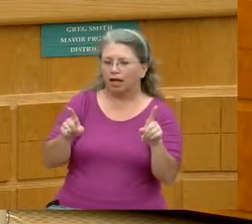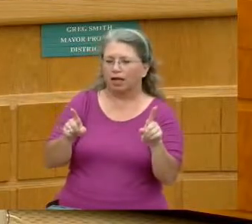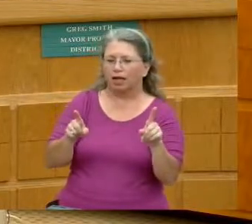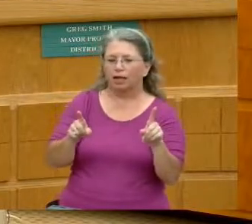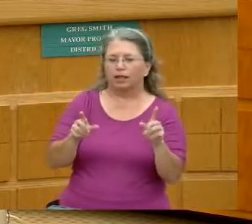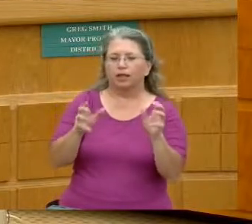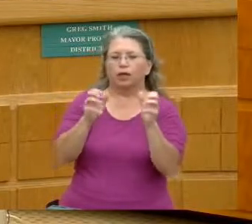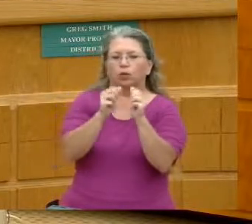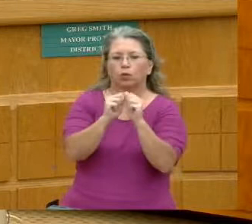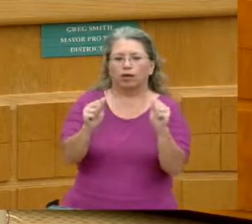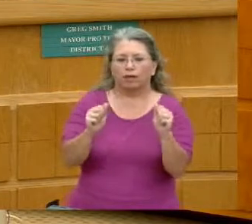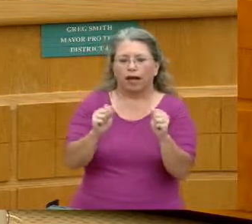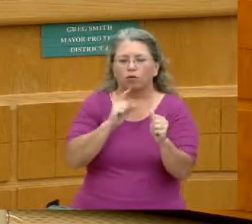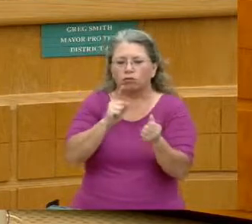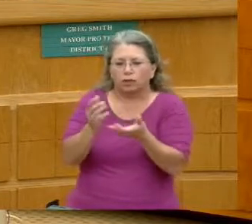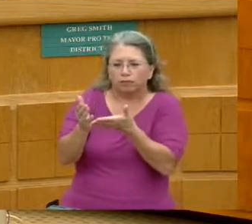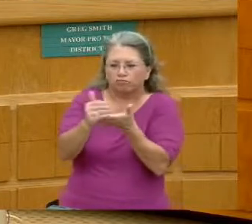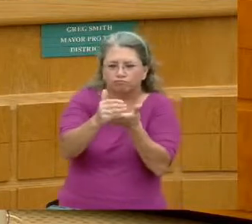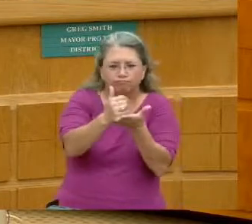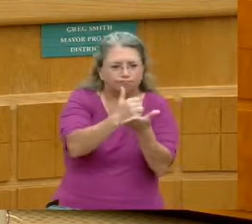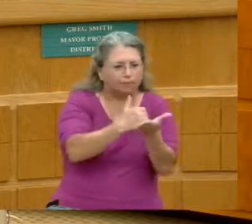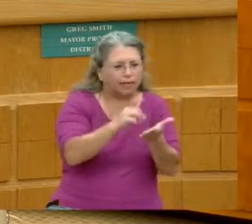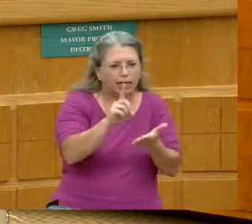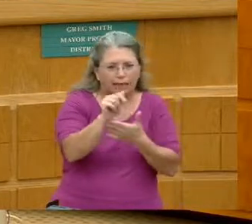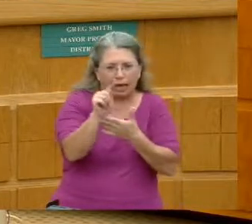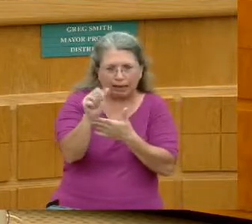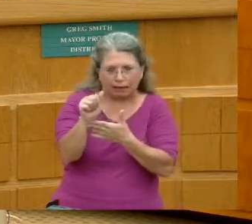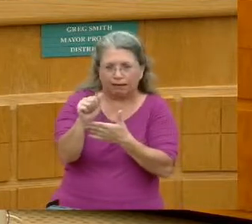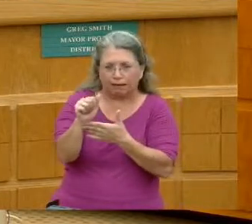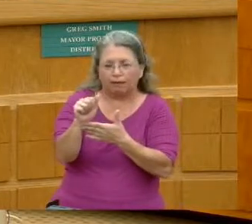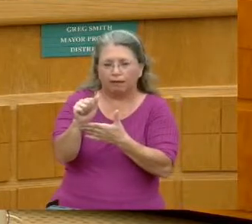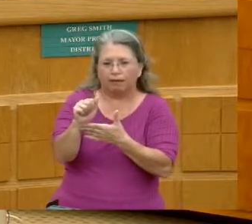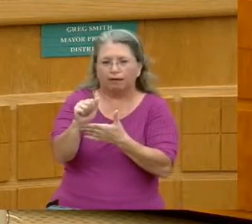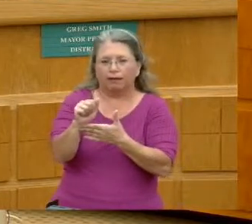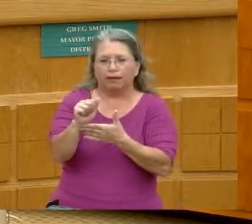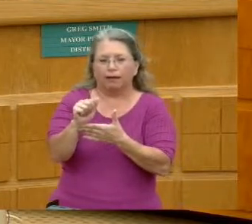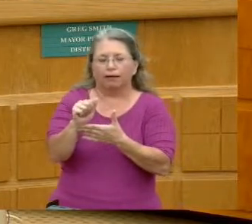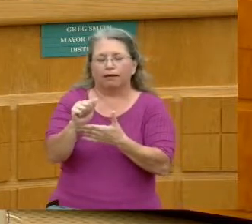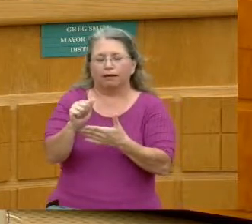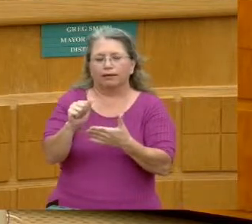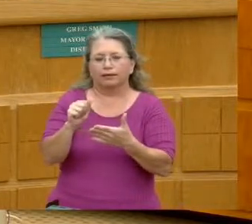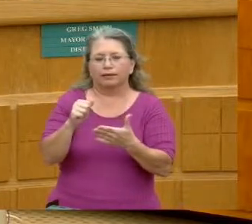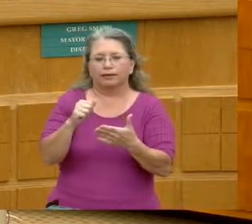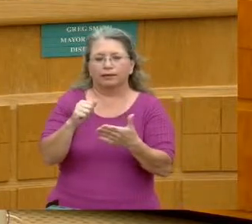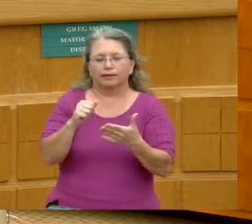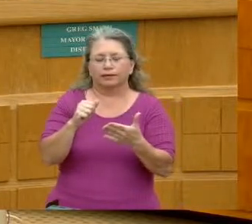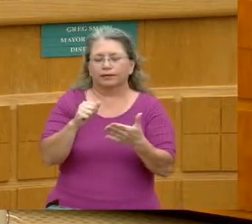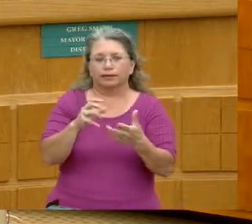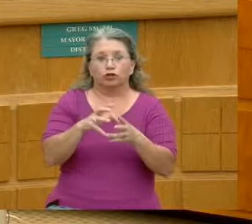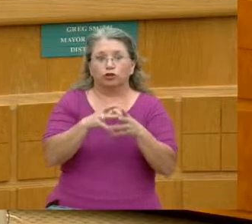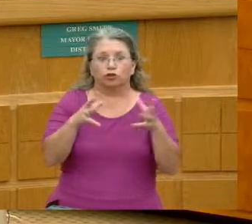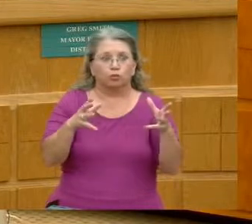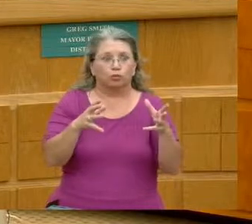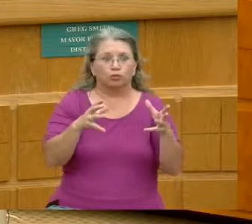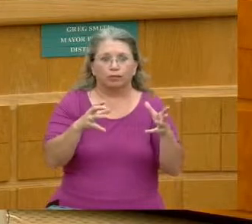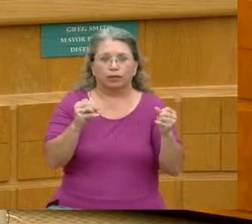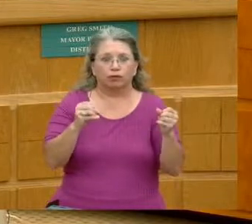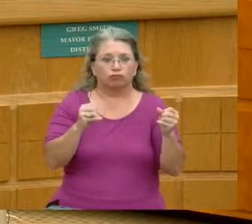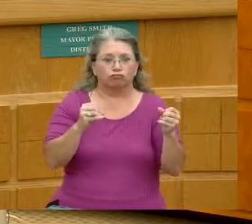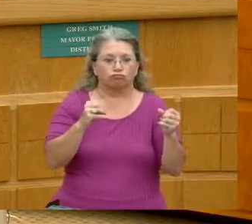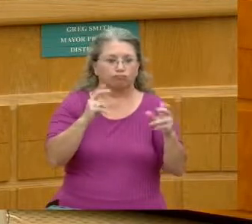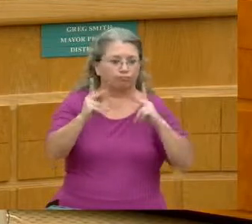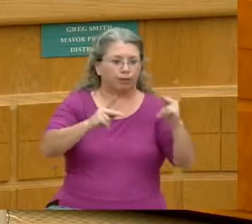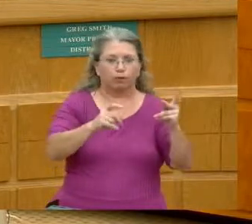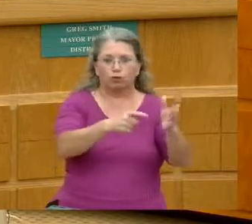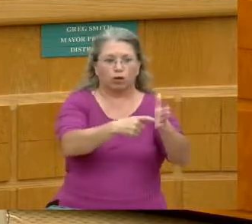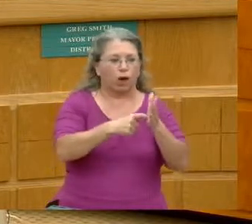sit there and you collect a lot of data. It would take a lot of manpower and a lot of effort to be able to do that. Instead, what we do is we use publicly